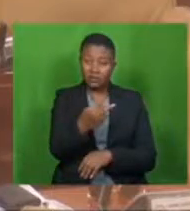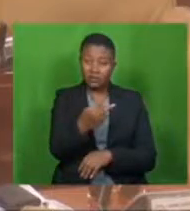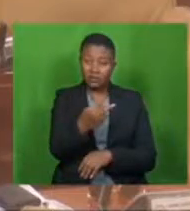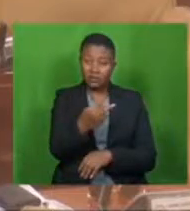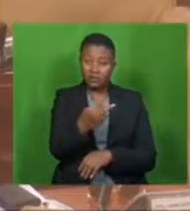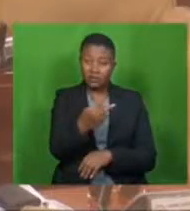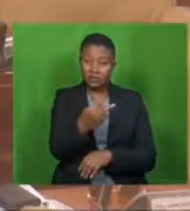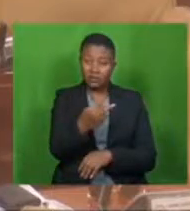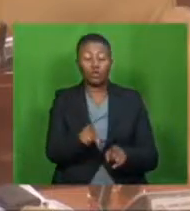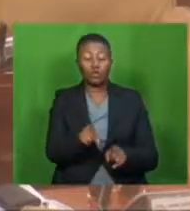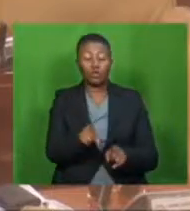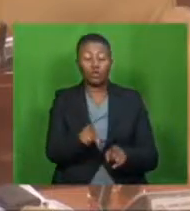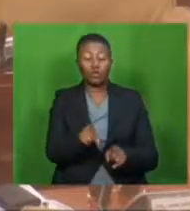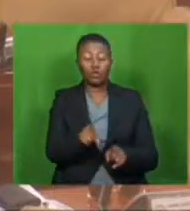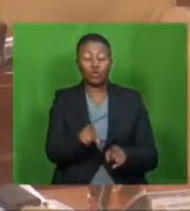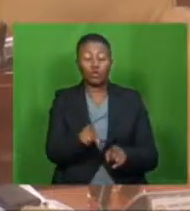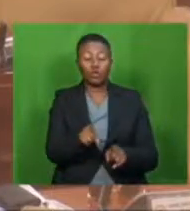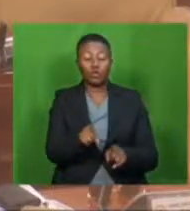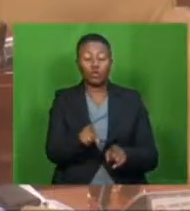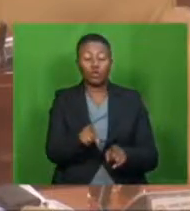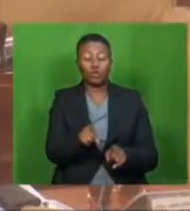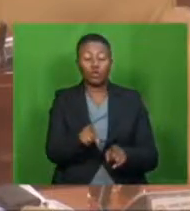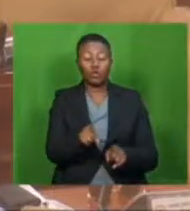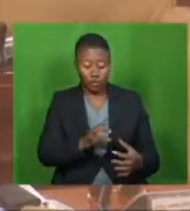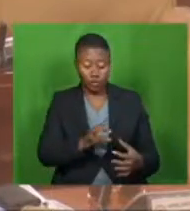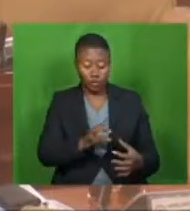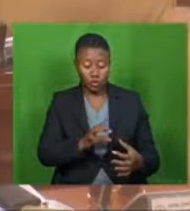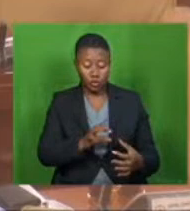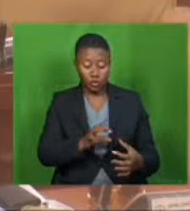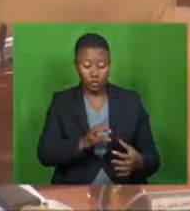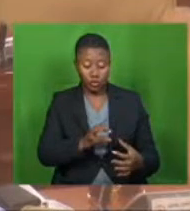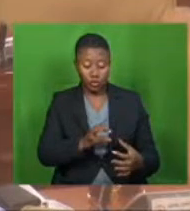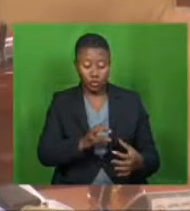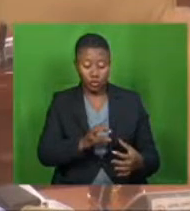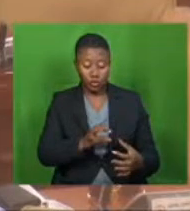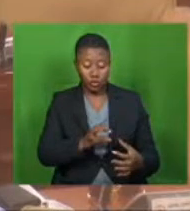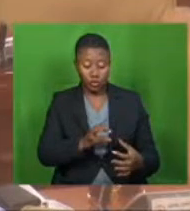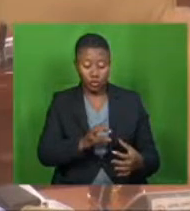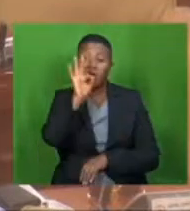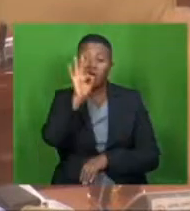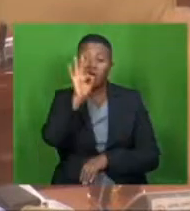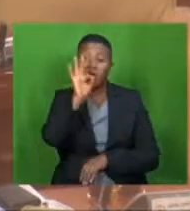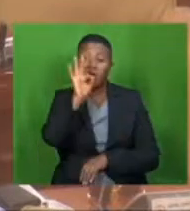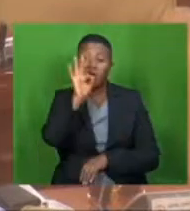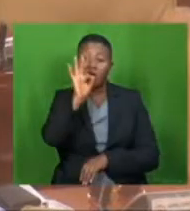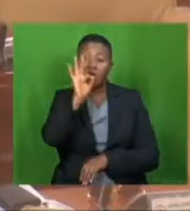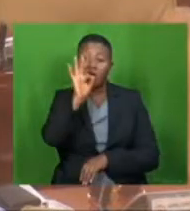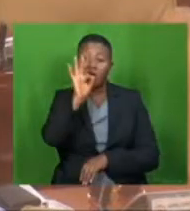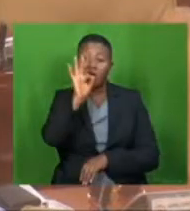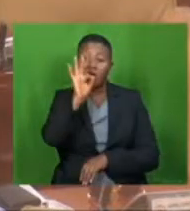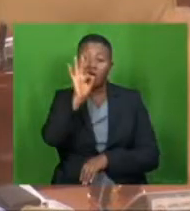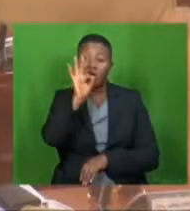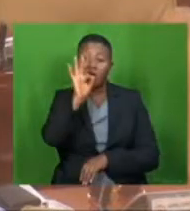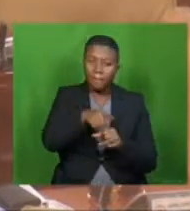encouraging us to join him on Friday to participate in the Green Ghana